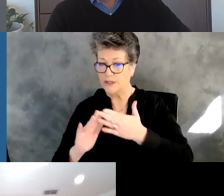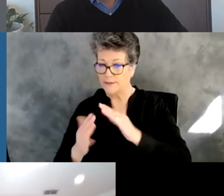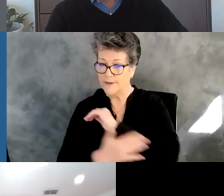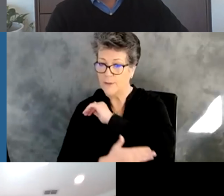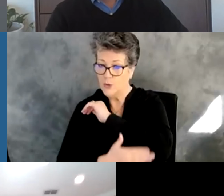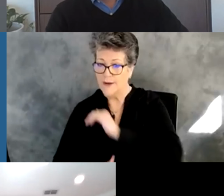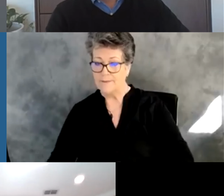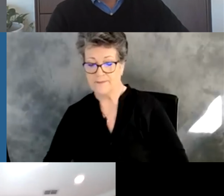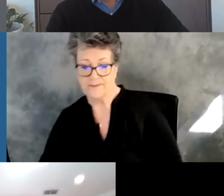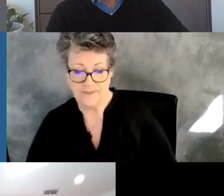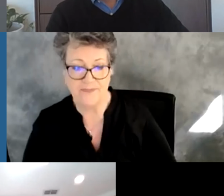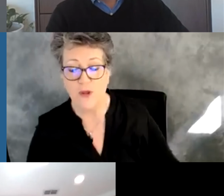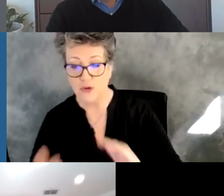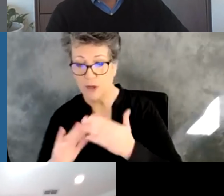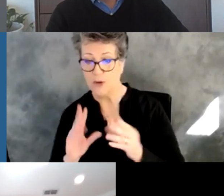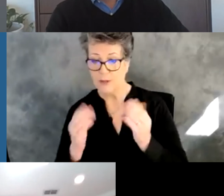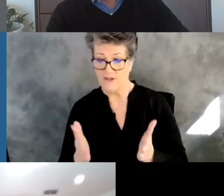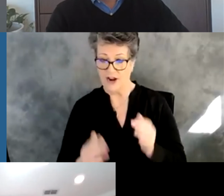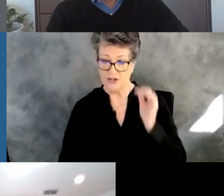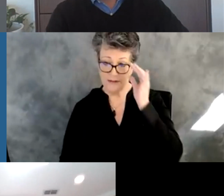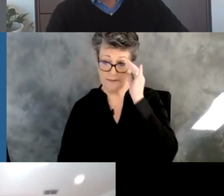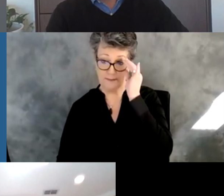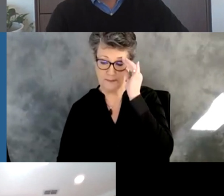providers into the counties.